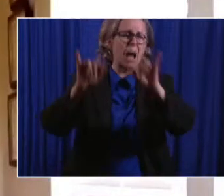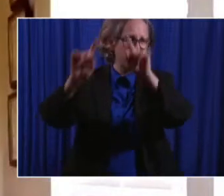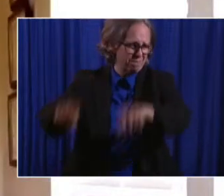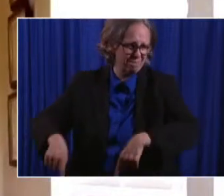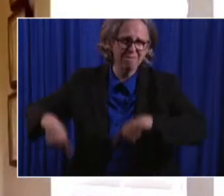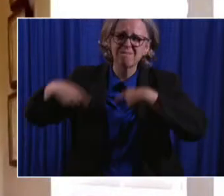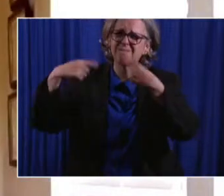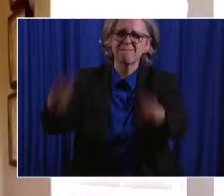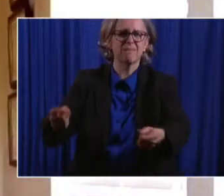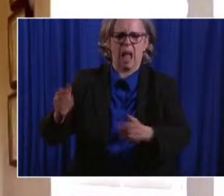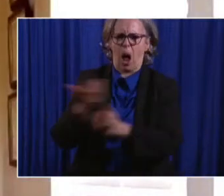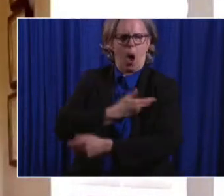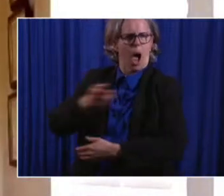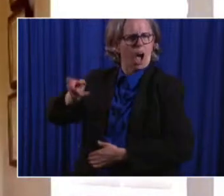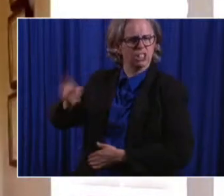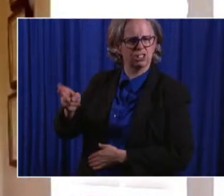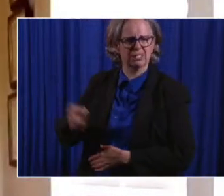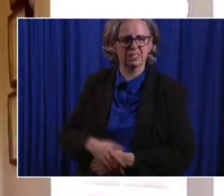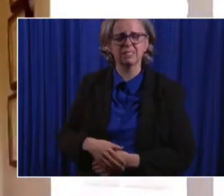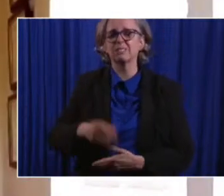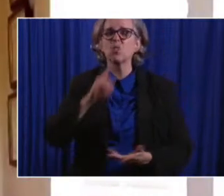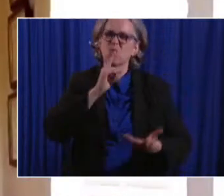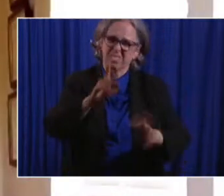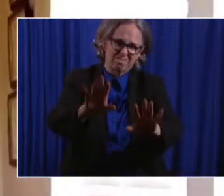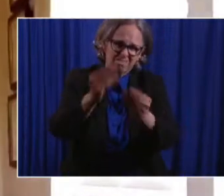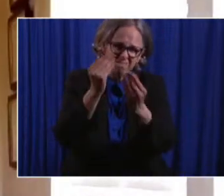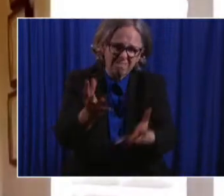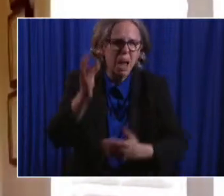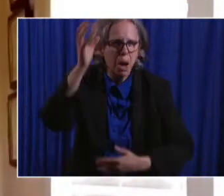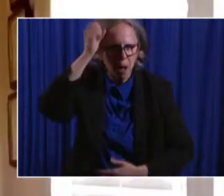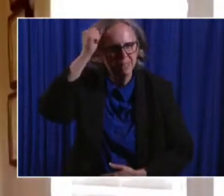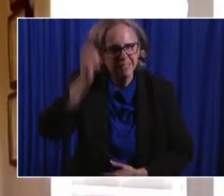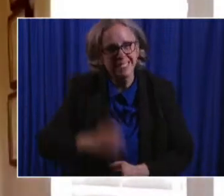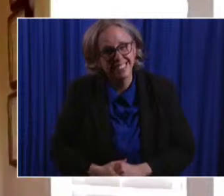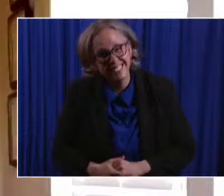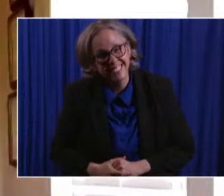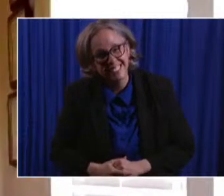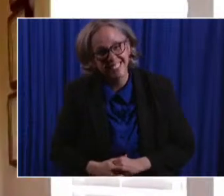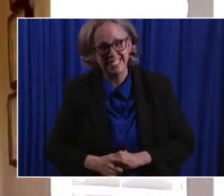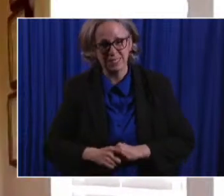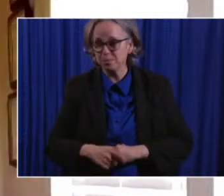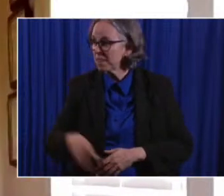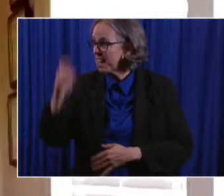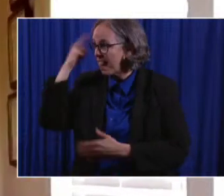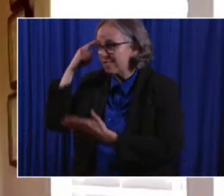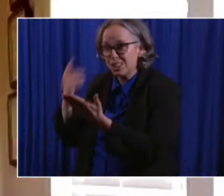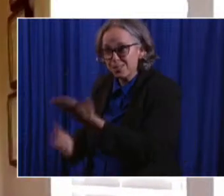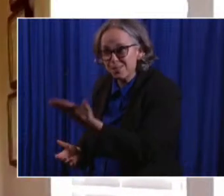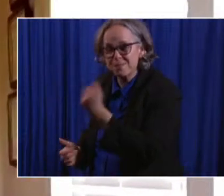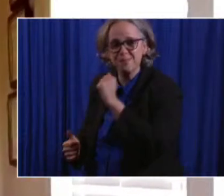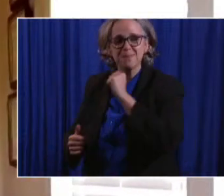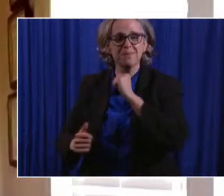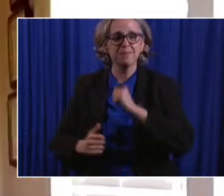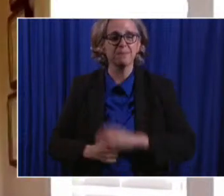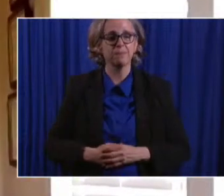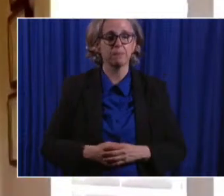makes common sense. Governor, back to you. Thank you very much, Lieutenant Governor.